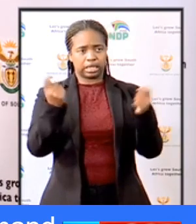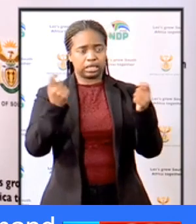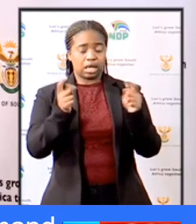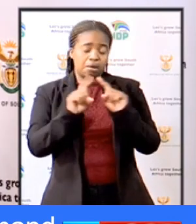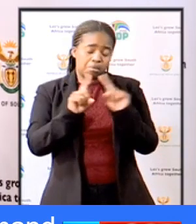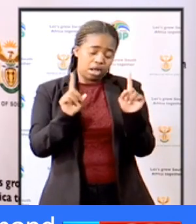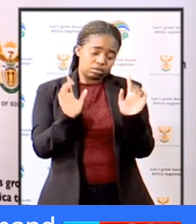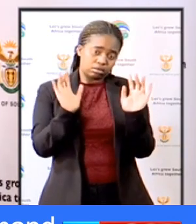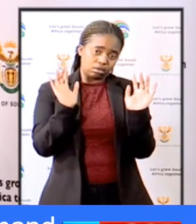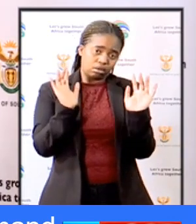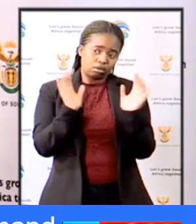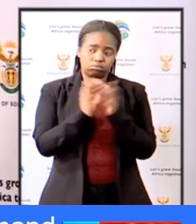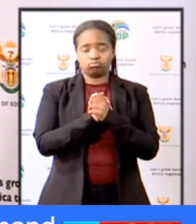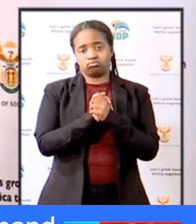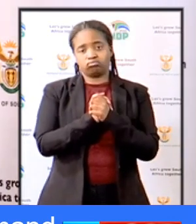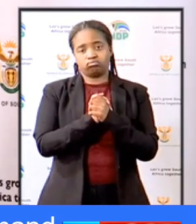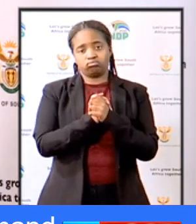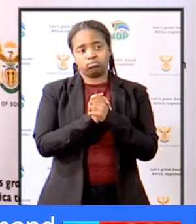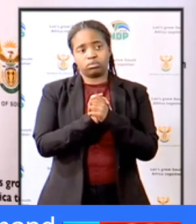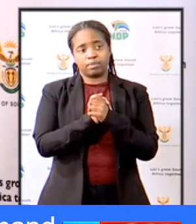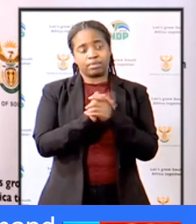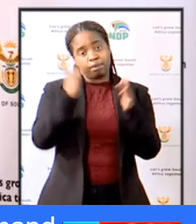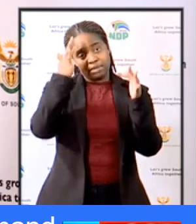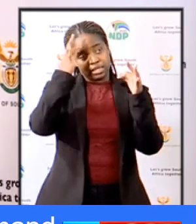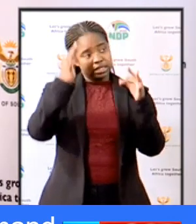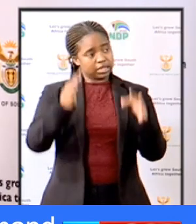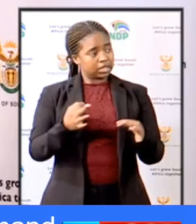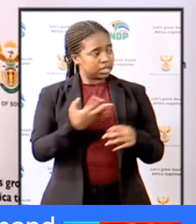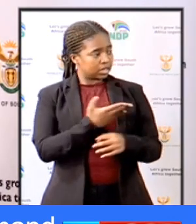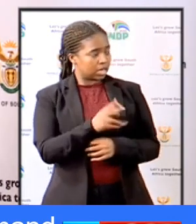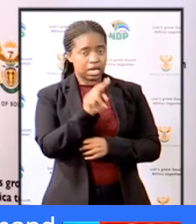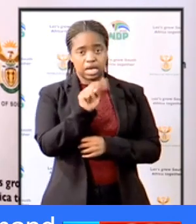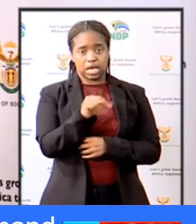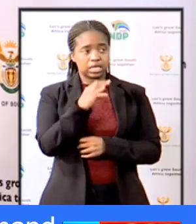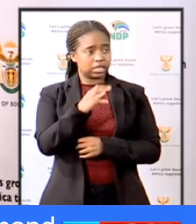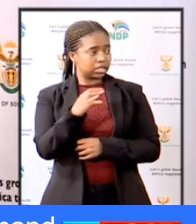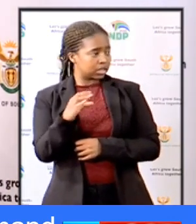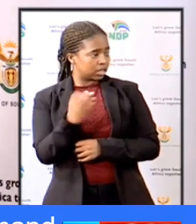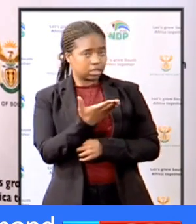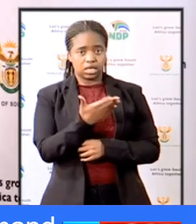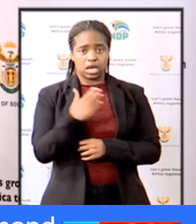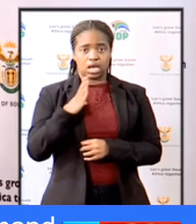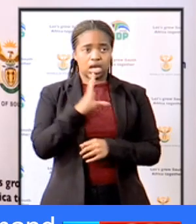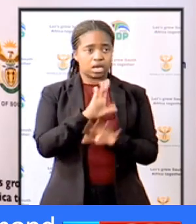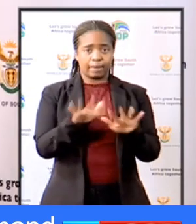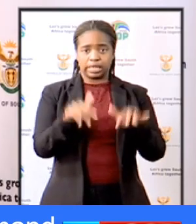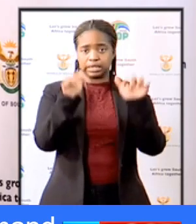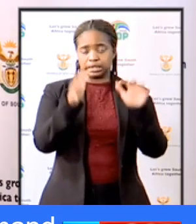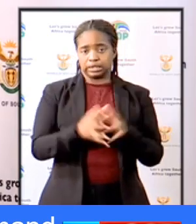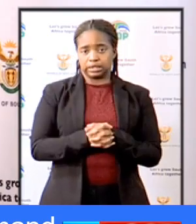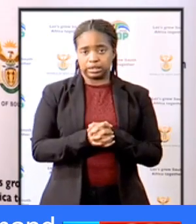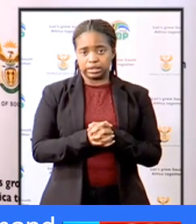But indeed, all those are decisions of the NCC, NCCC and Cabinet.